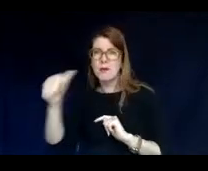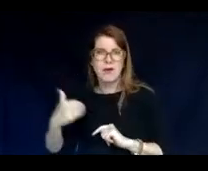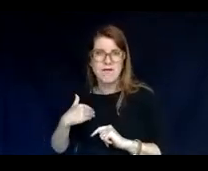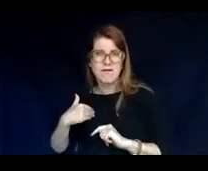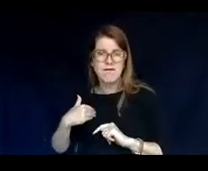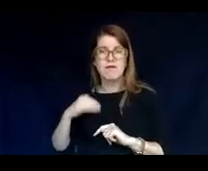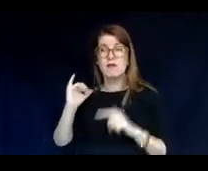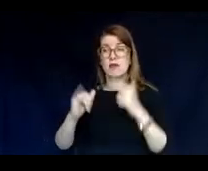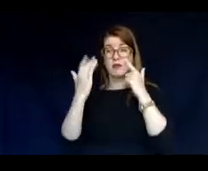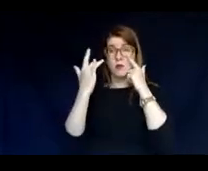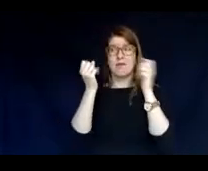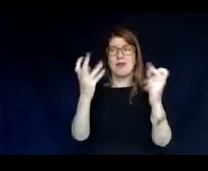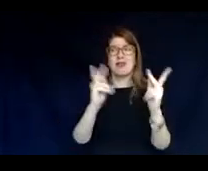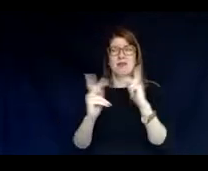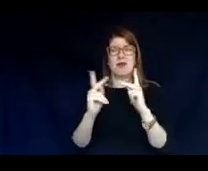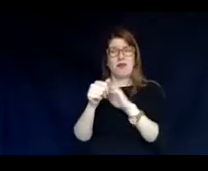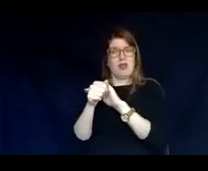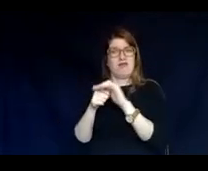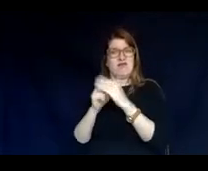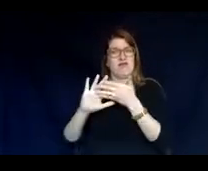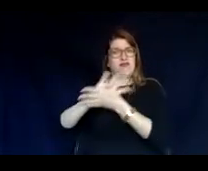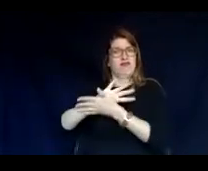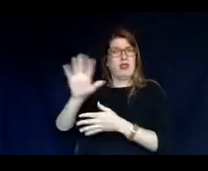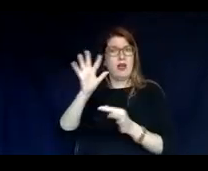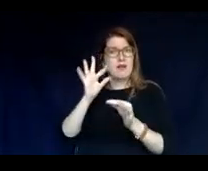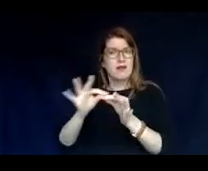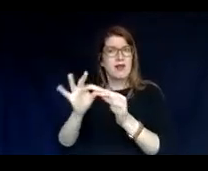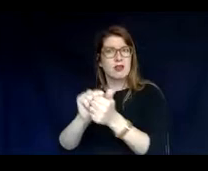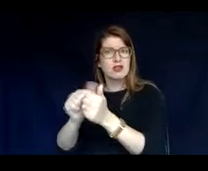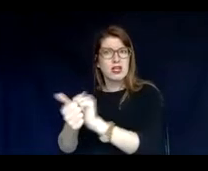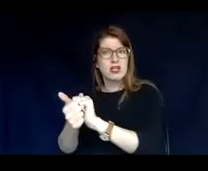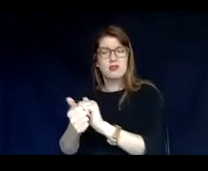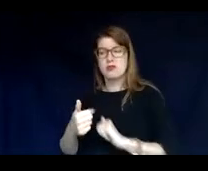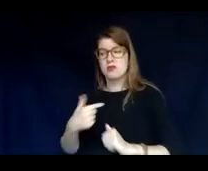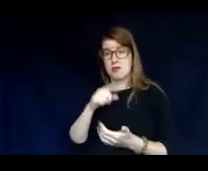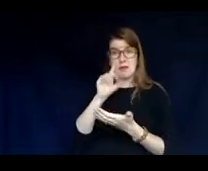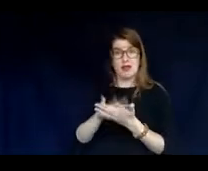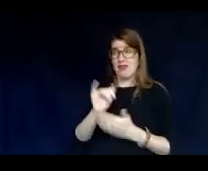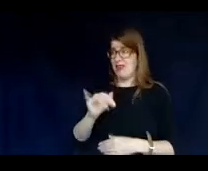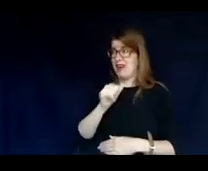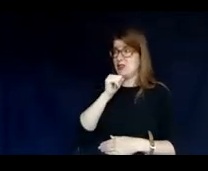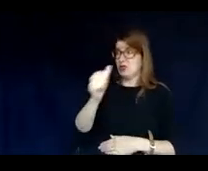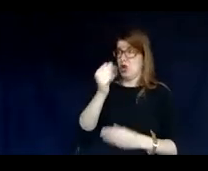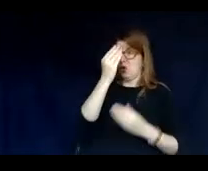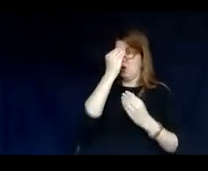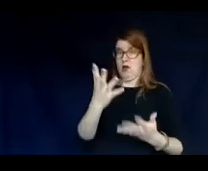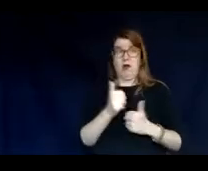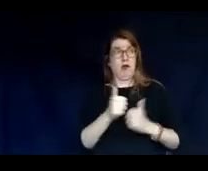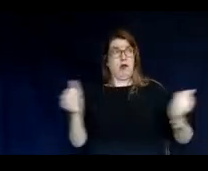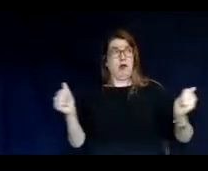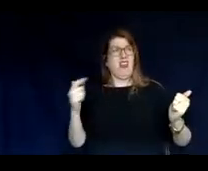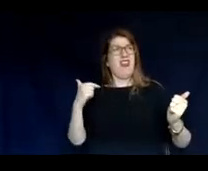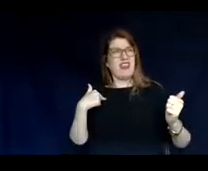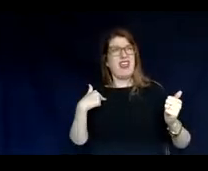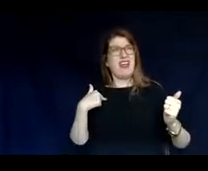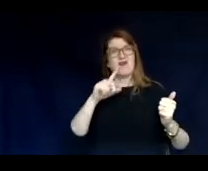why so many people hide their faith change. So I believe that not sharing my story is a disservice for their bravery and courage. And so my way